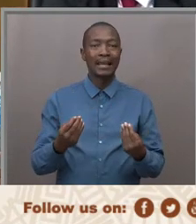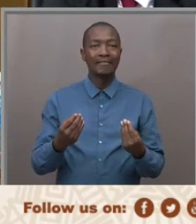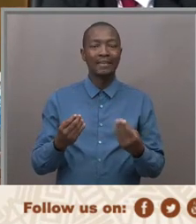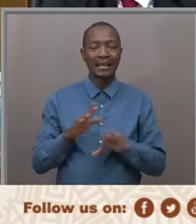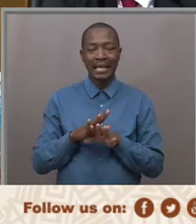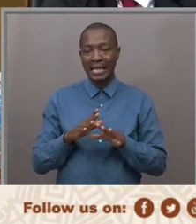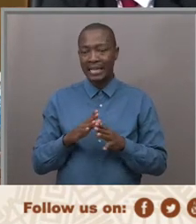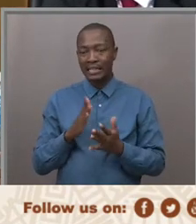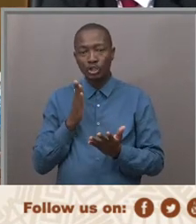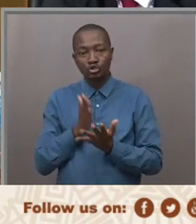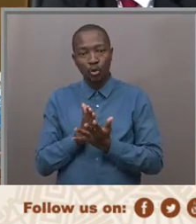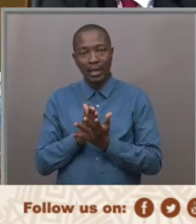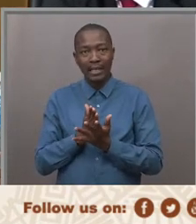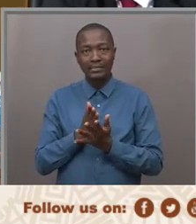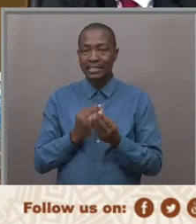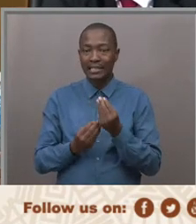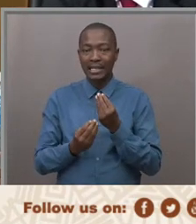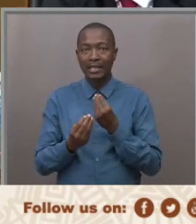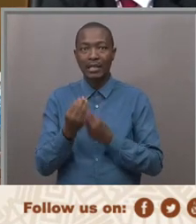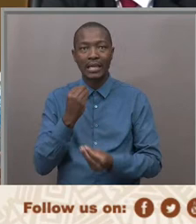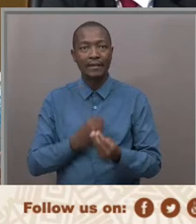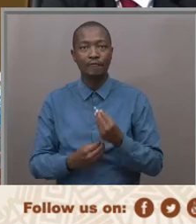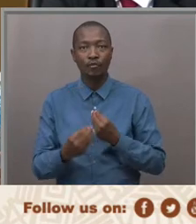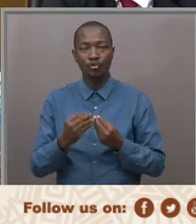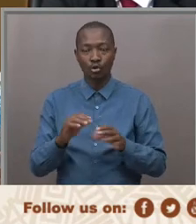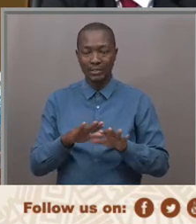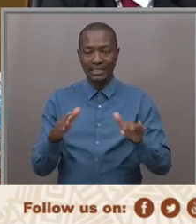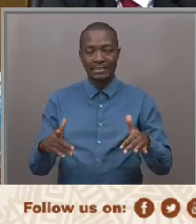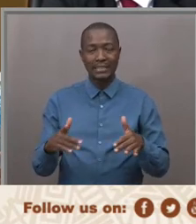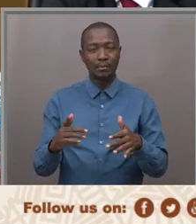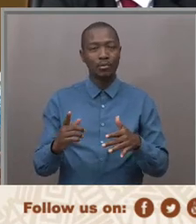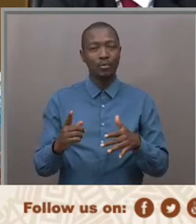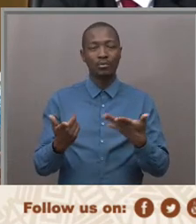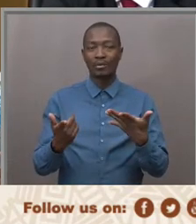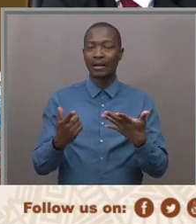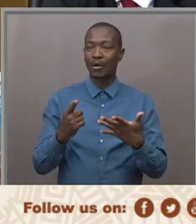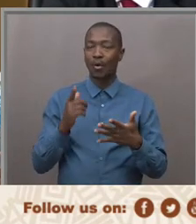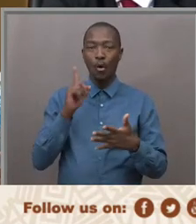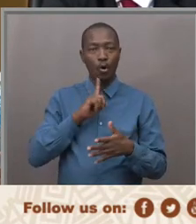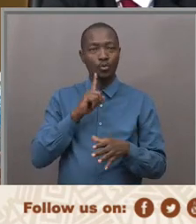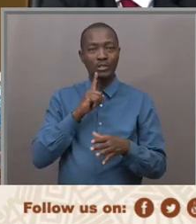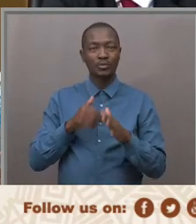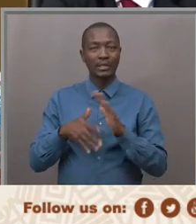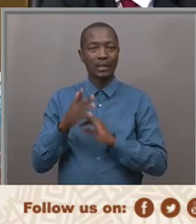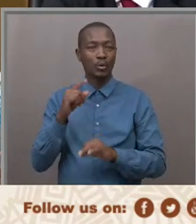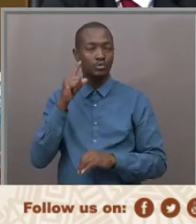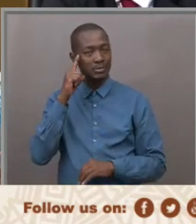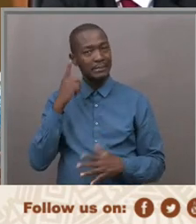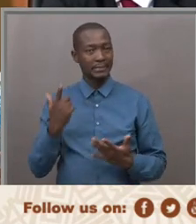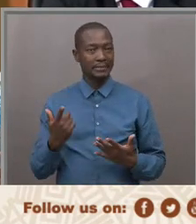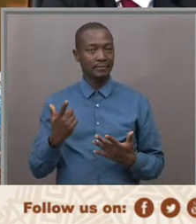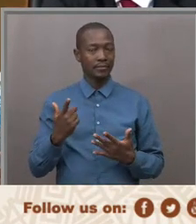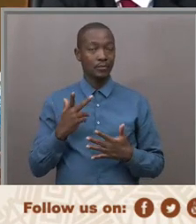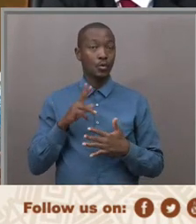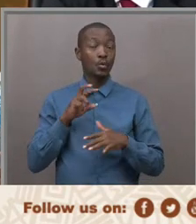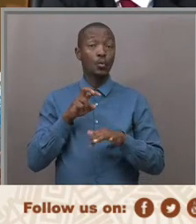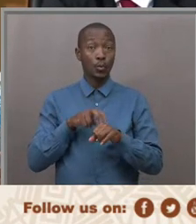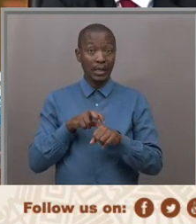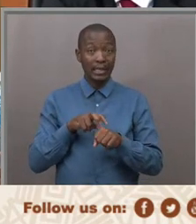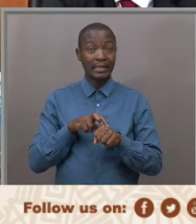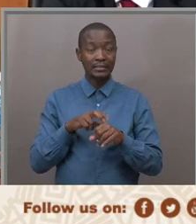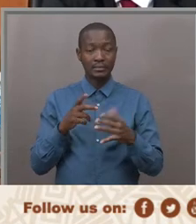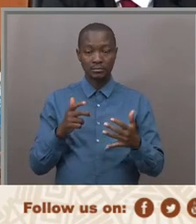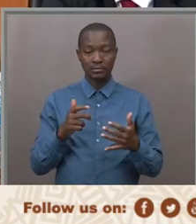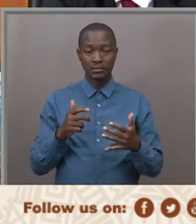of getting food on the table every night they go to sleep. So we need a combination